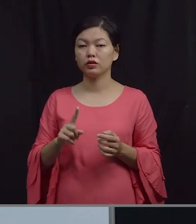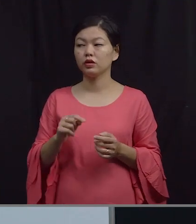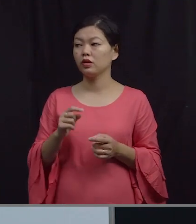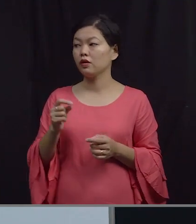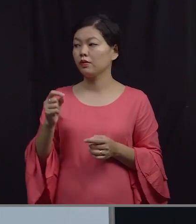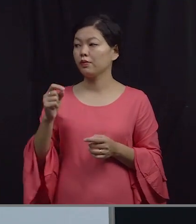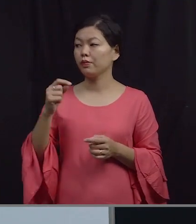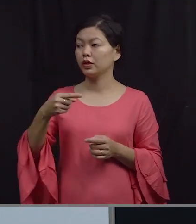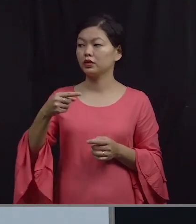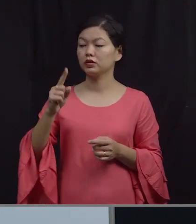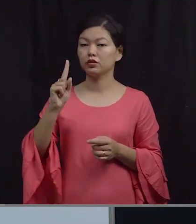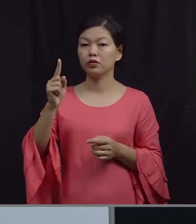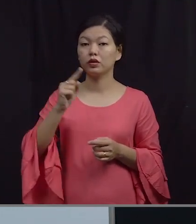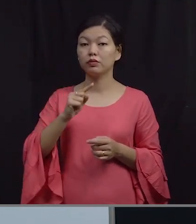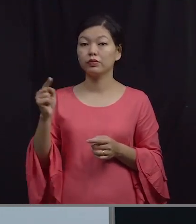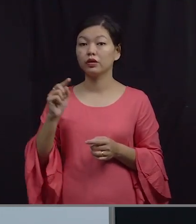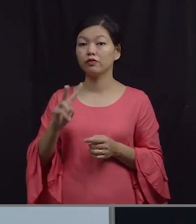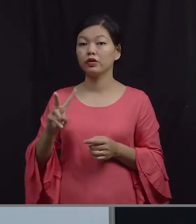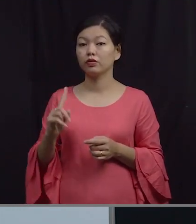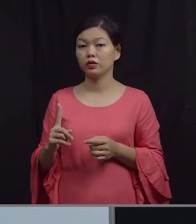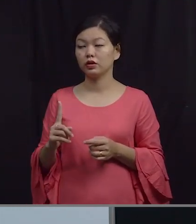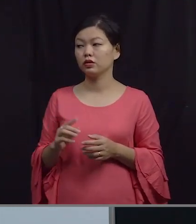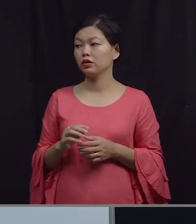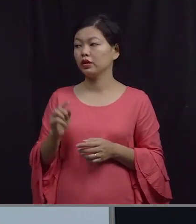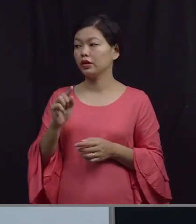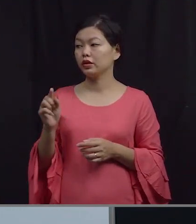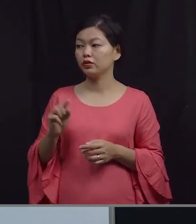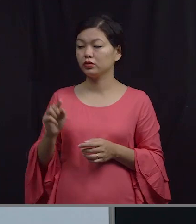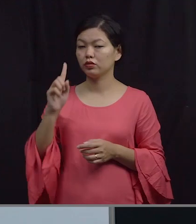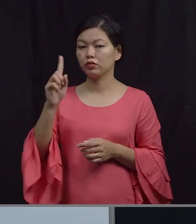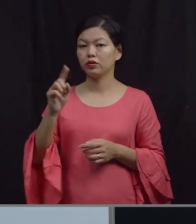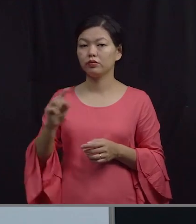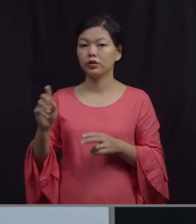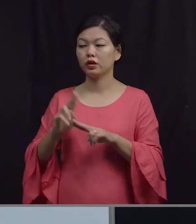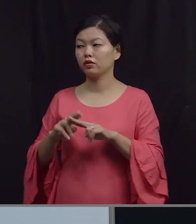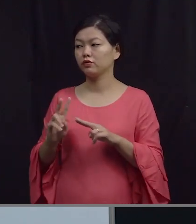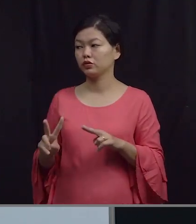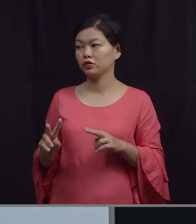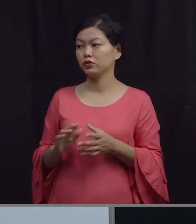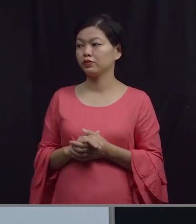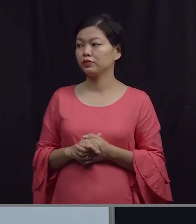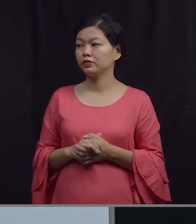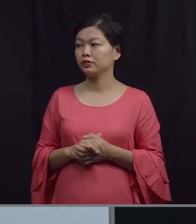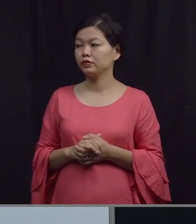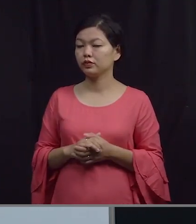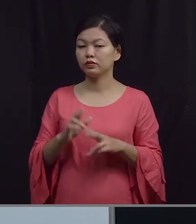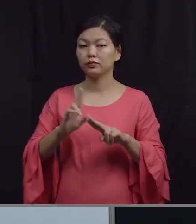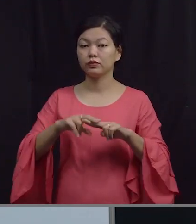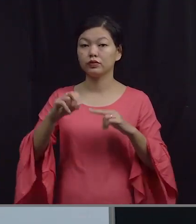what? Focal length of lens B. Okay. So now I'll add these two. So now